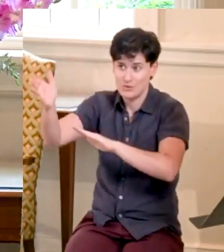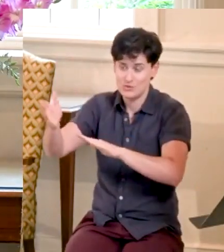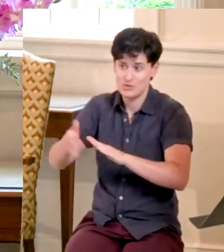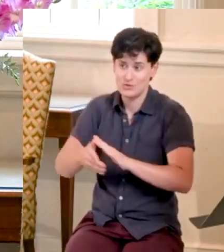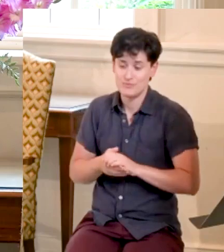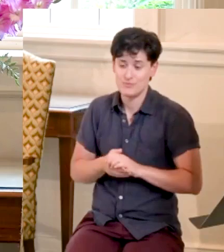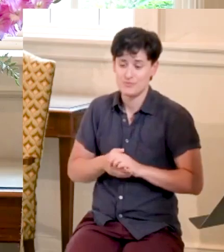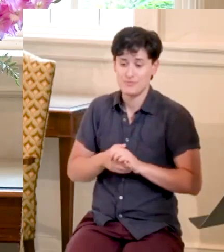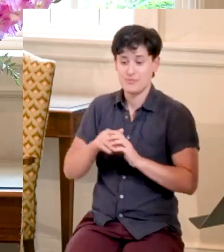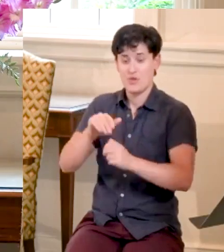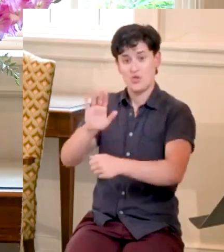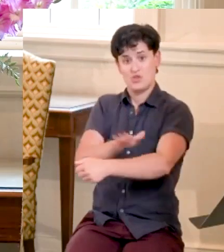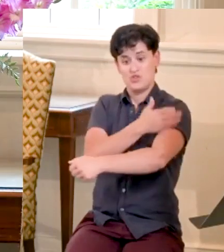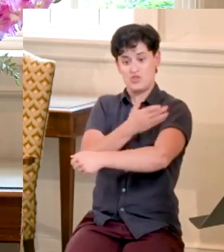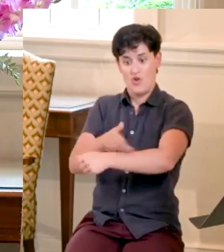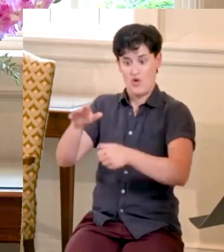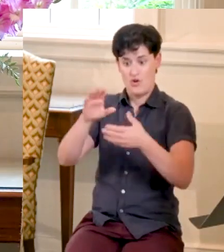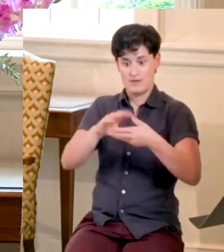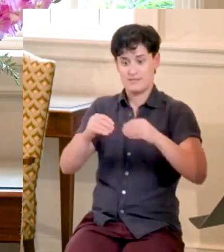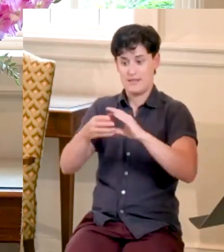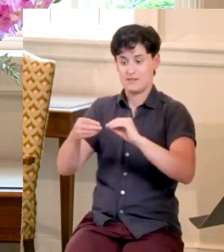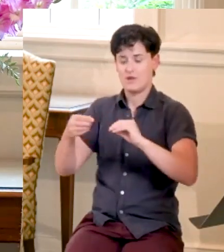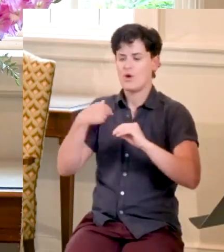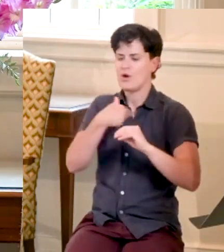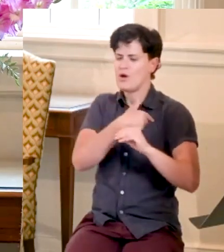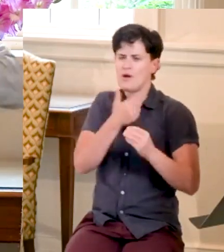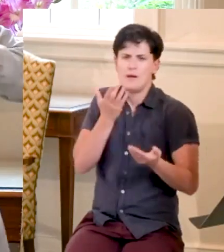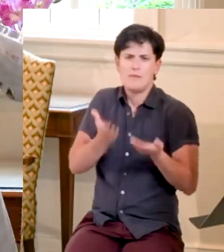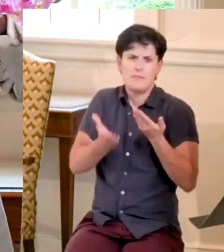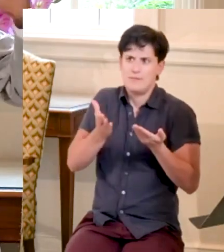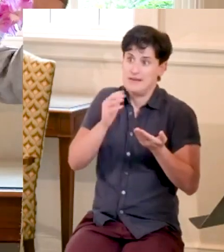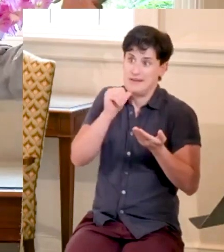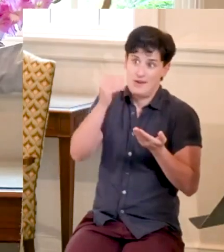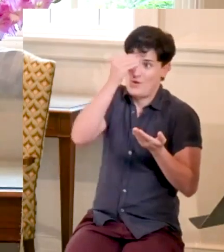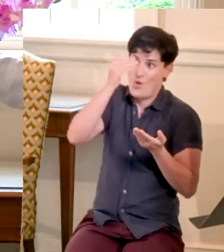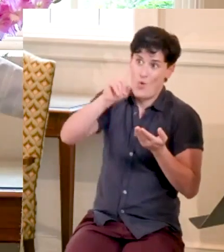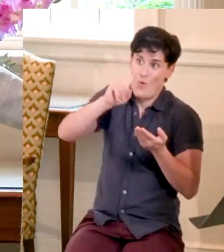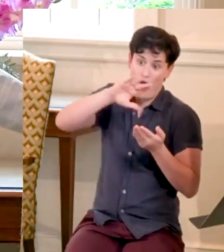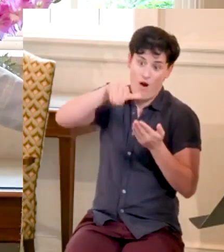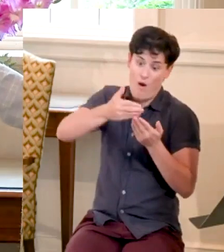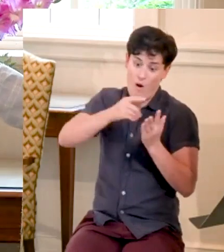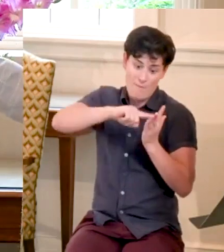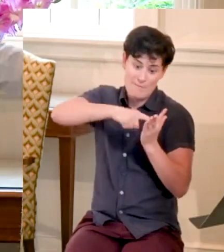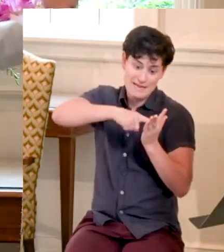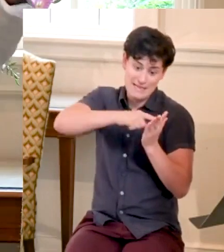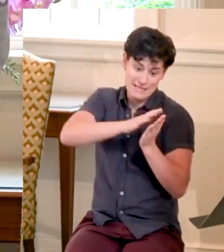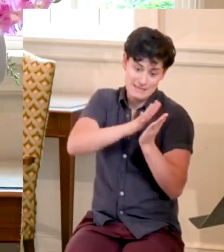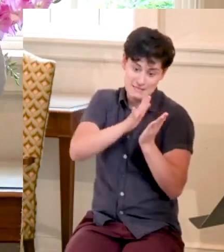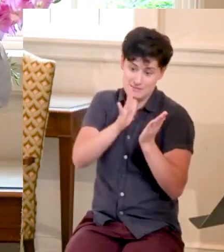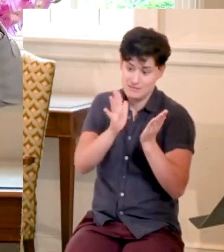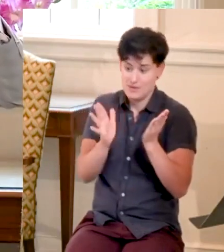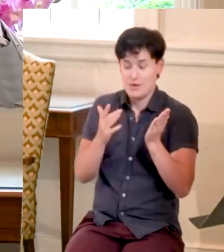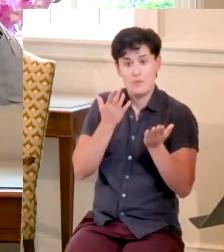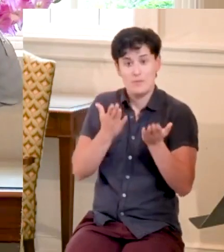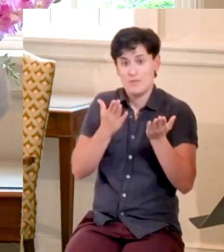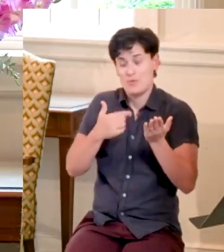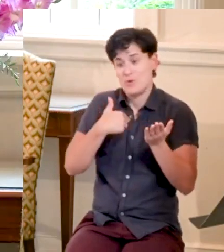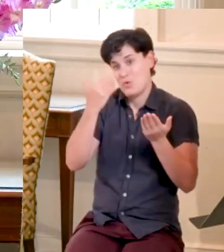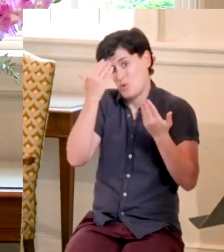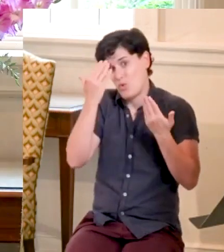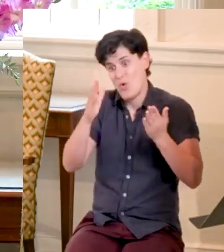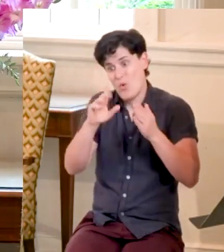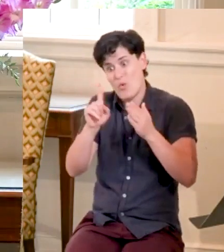The song says, we may not know where it all begins. We may not know where it will